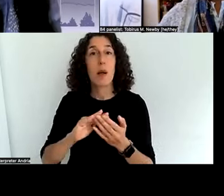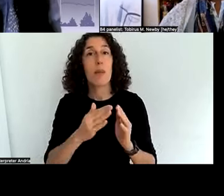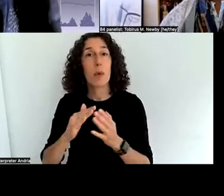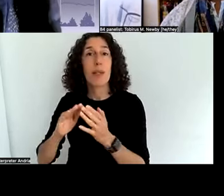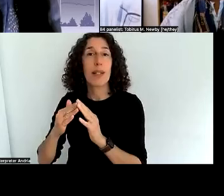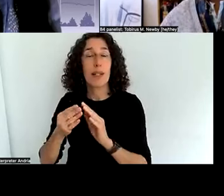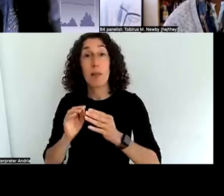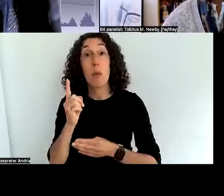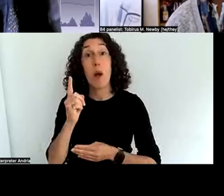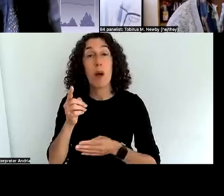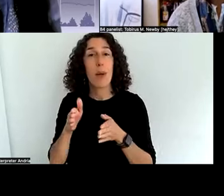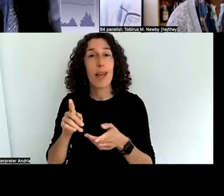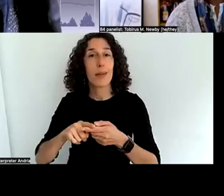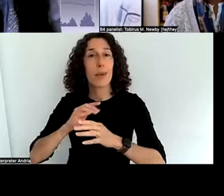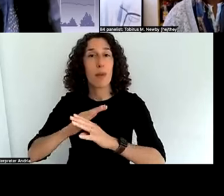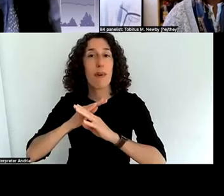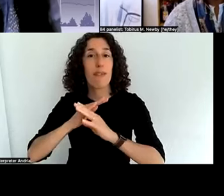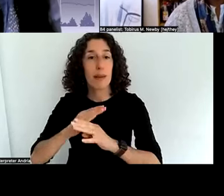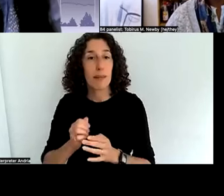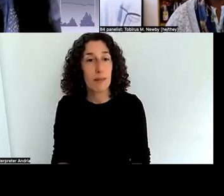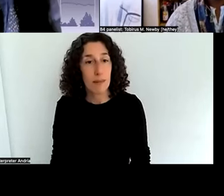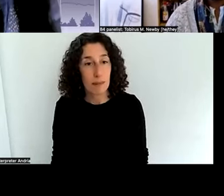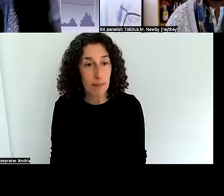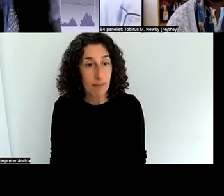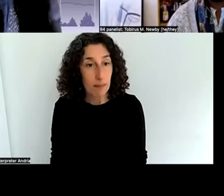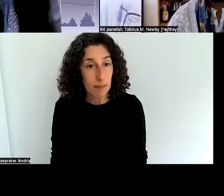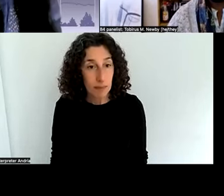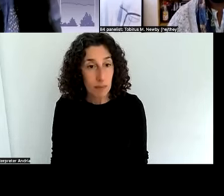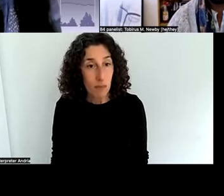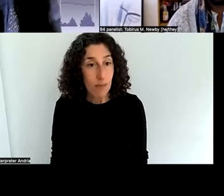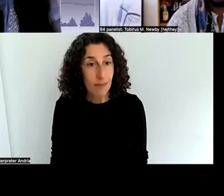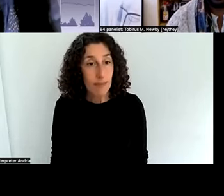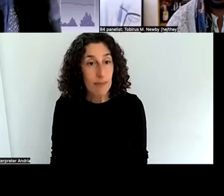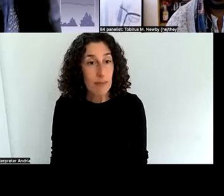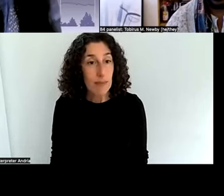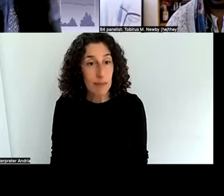tool of prevention. I also think about the fact that